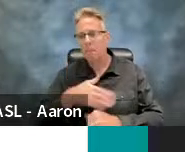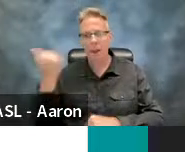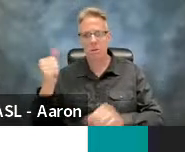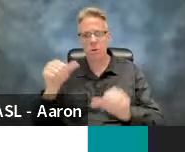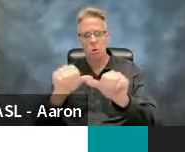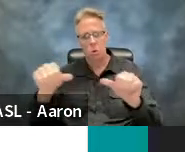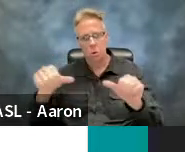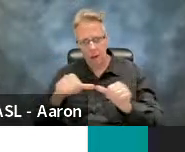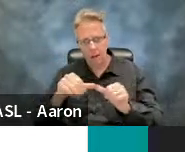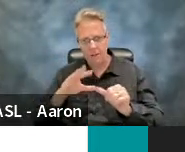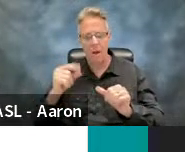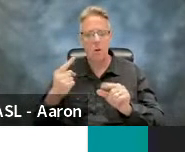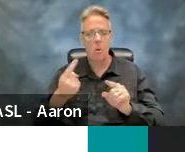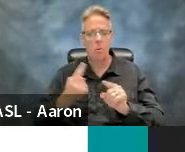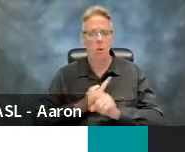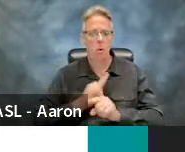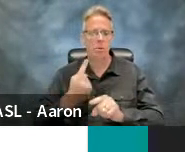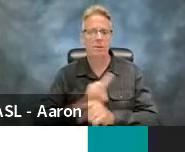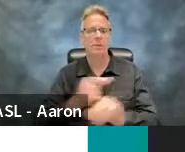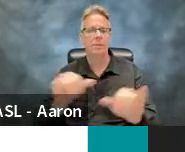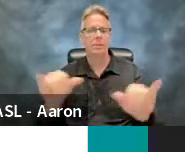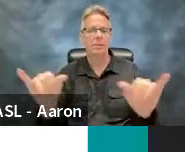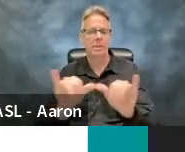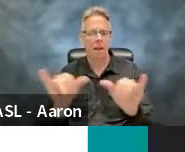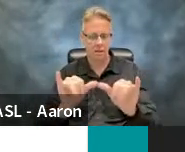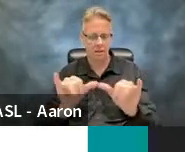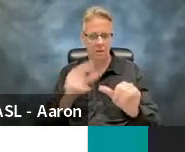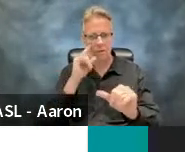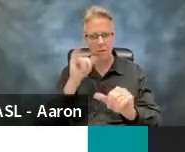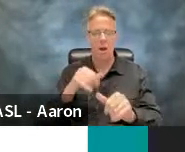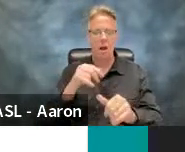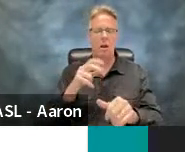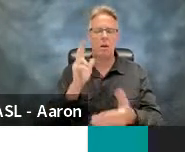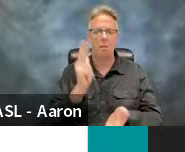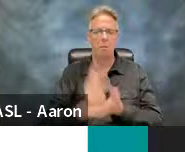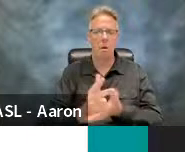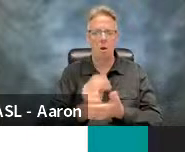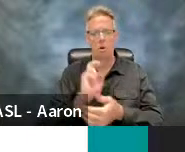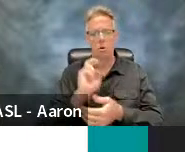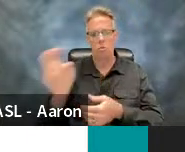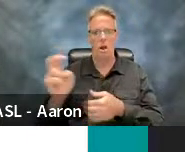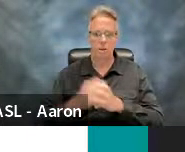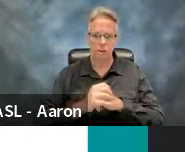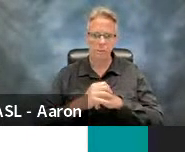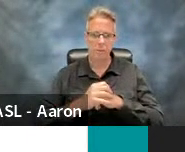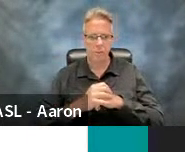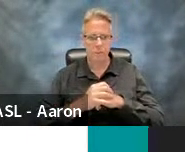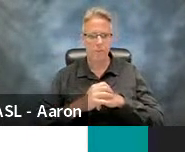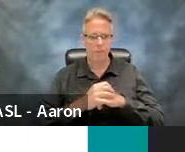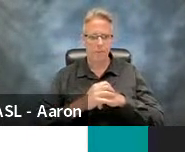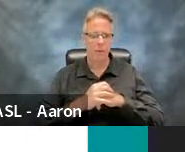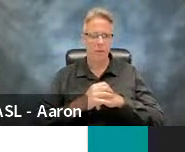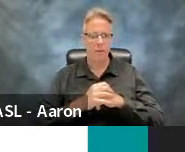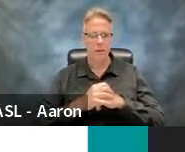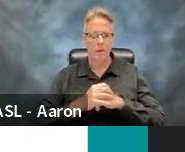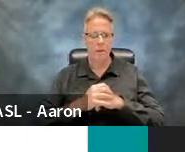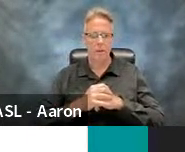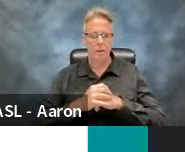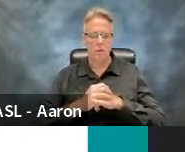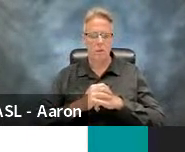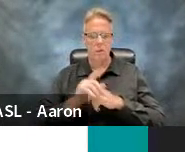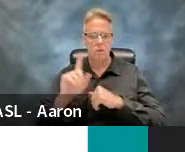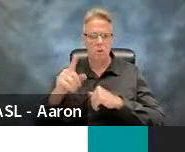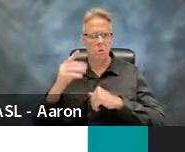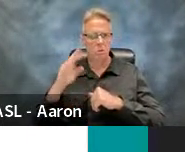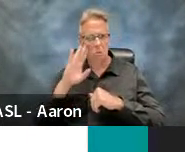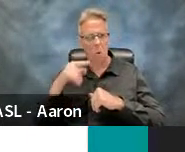is the appropriate size of each of the park and ride locations. So just noting that